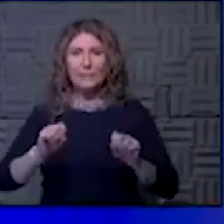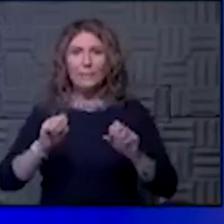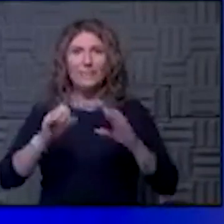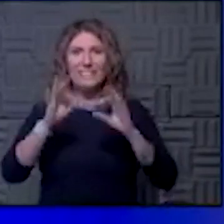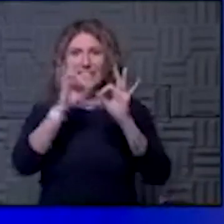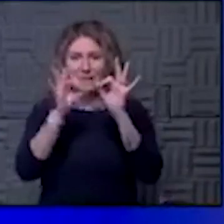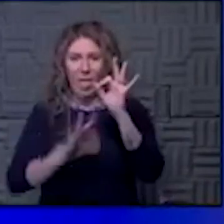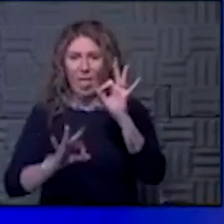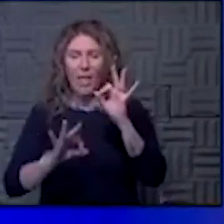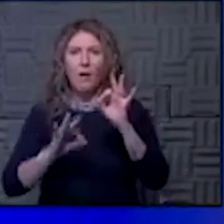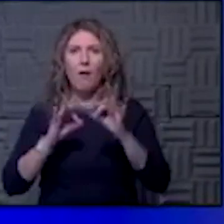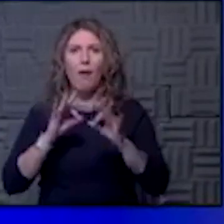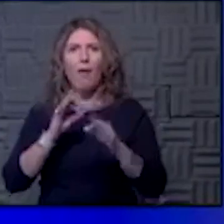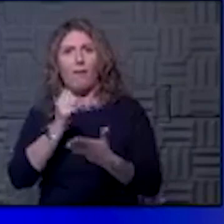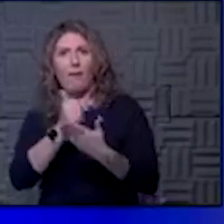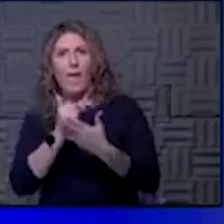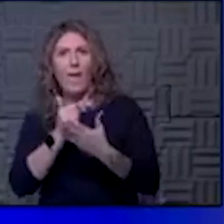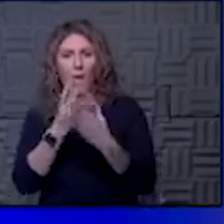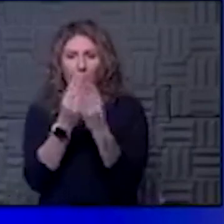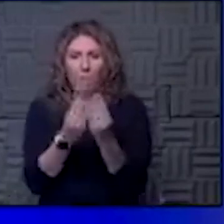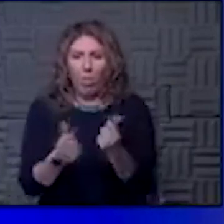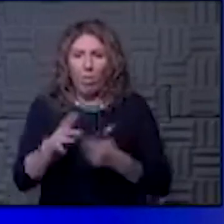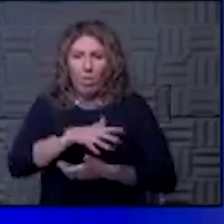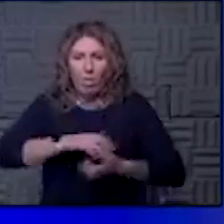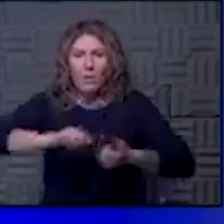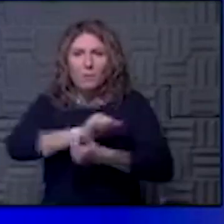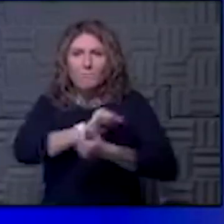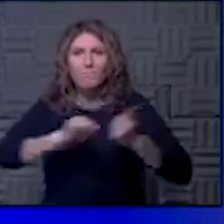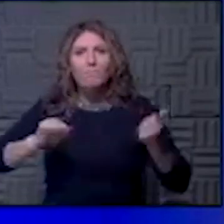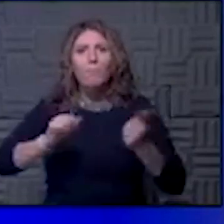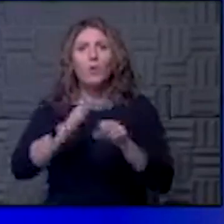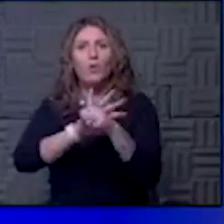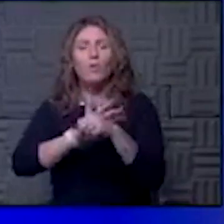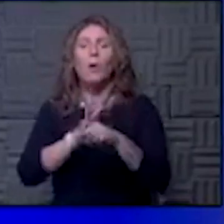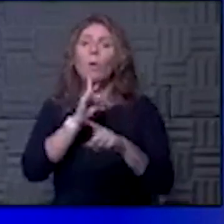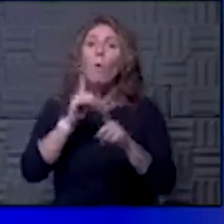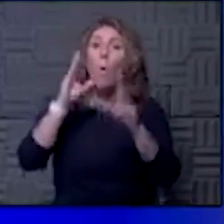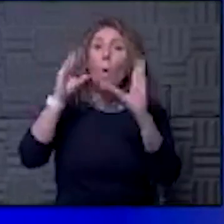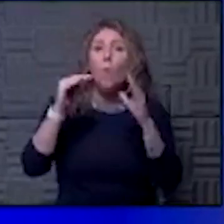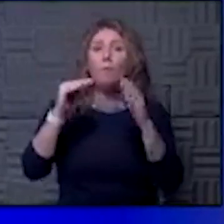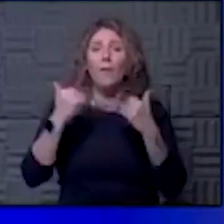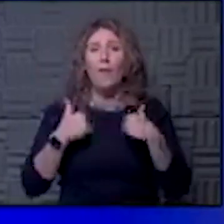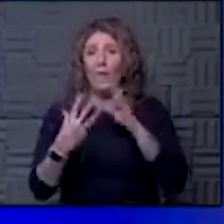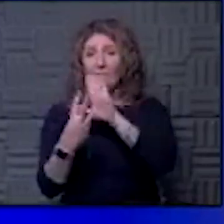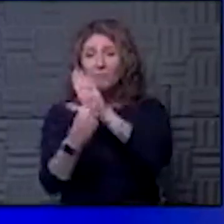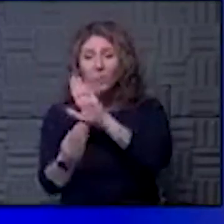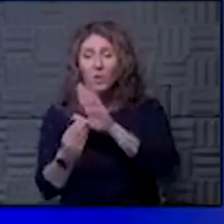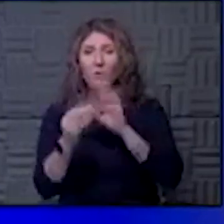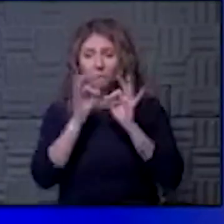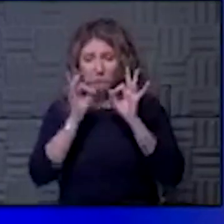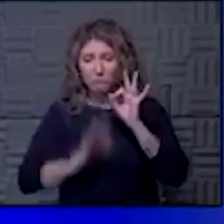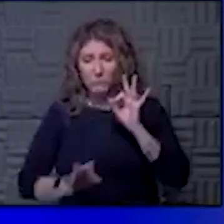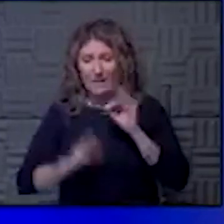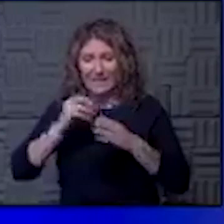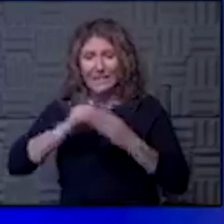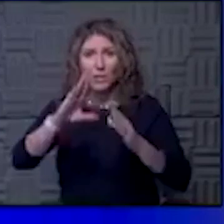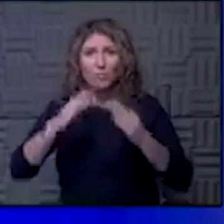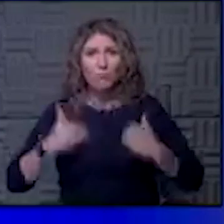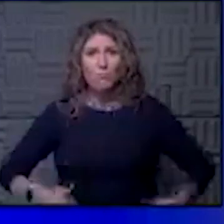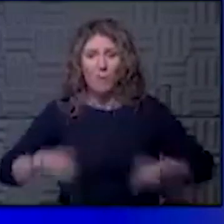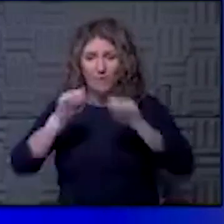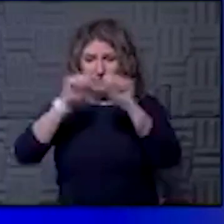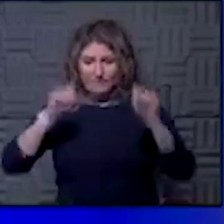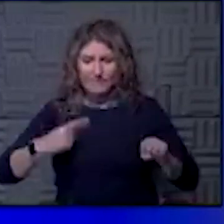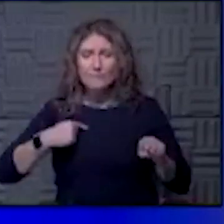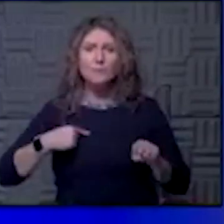fight off COVID. And hopefully you will have those clones of those cells that reside in your system for years, so that if you